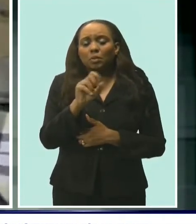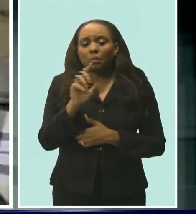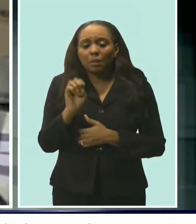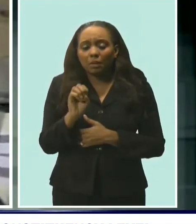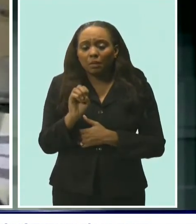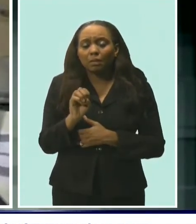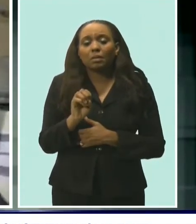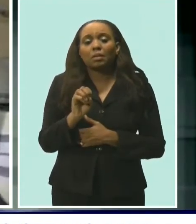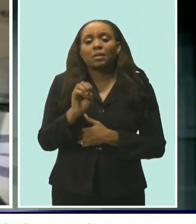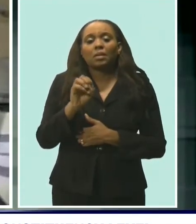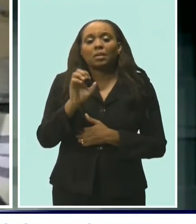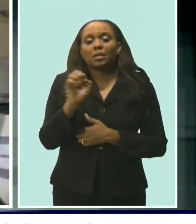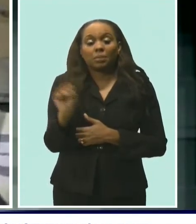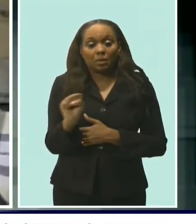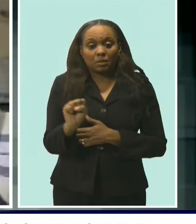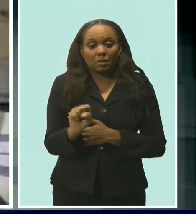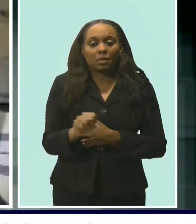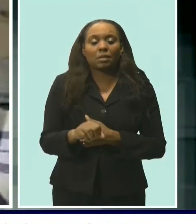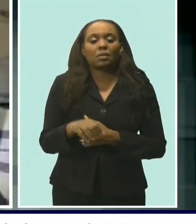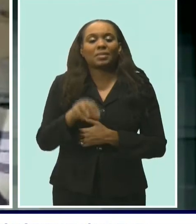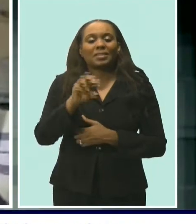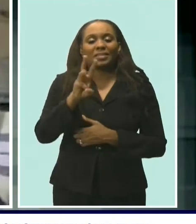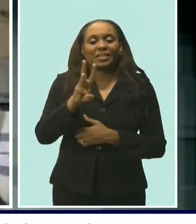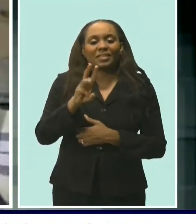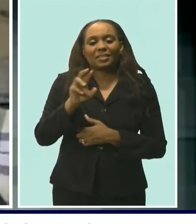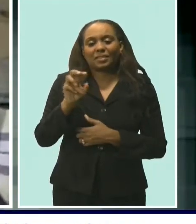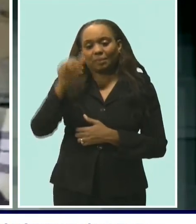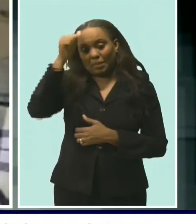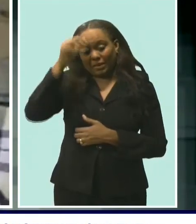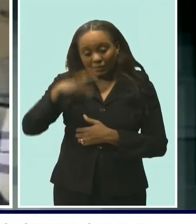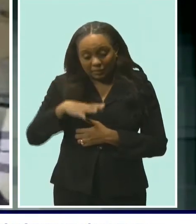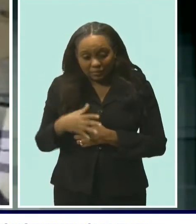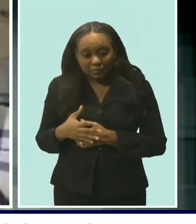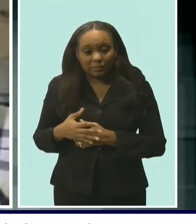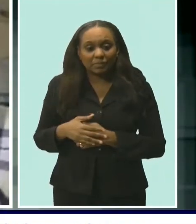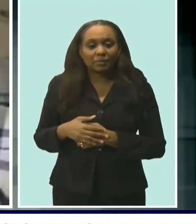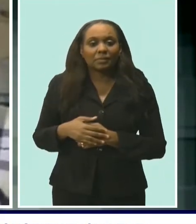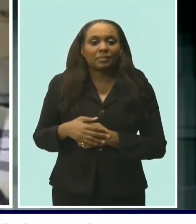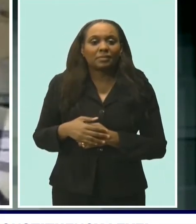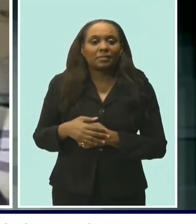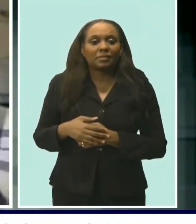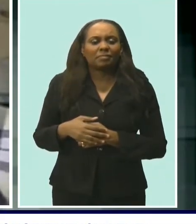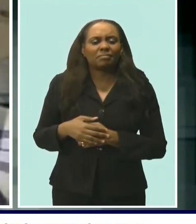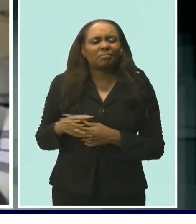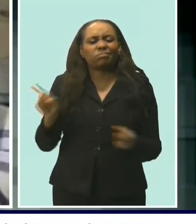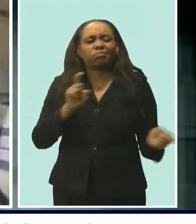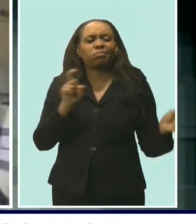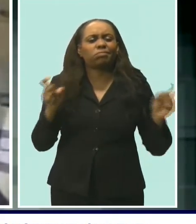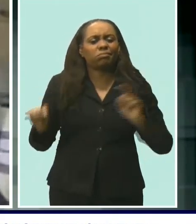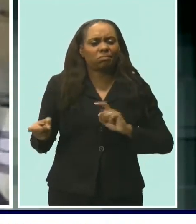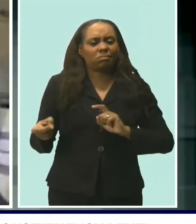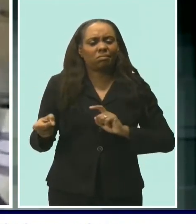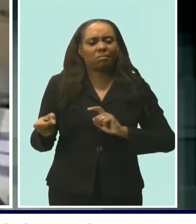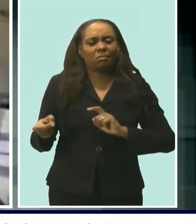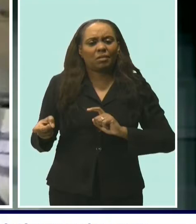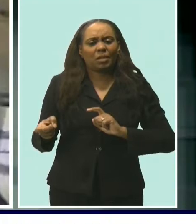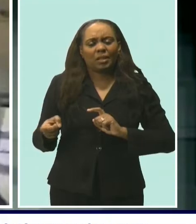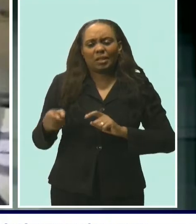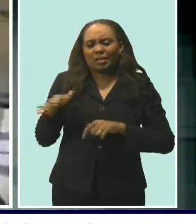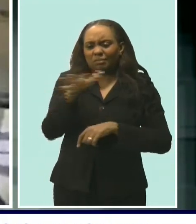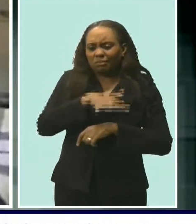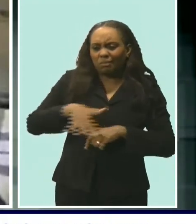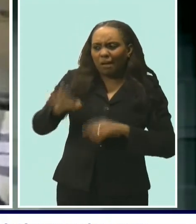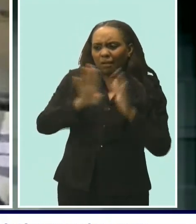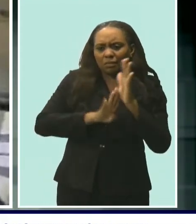and Corner, Spikestone, St. Smith. It has been transformed both physically and in unit